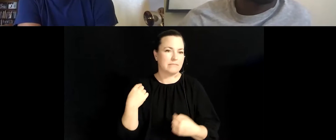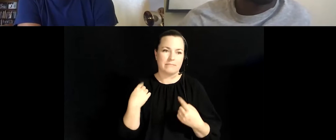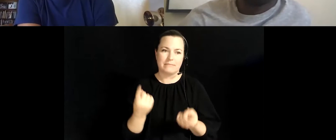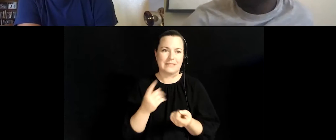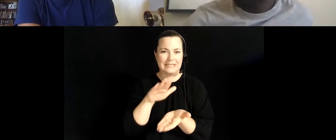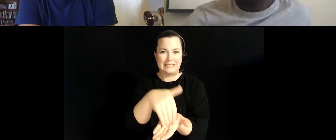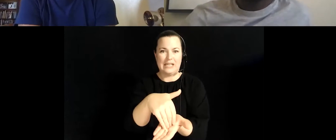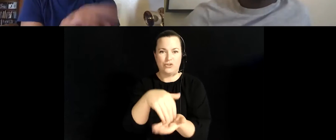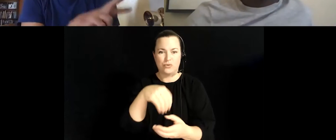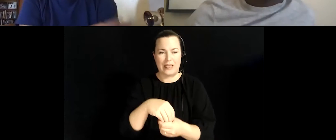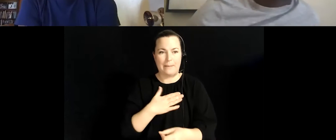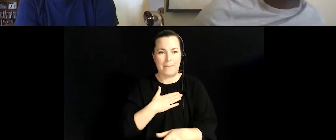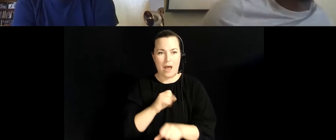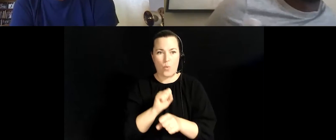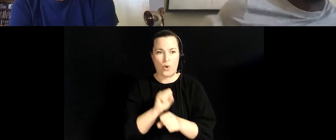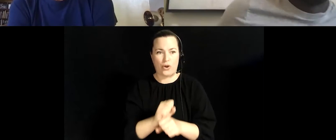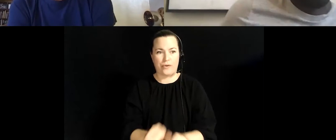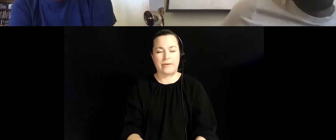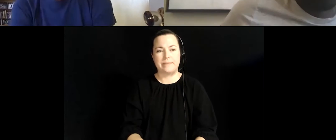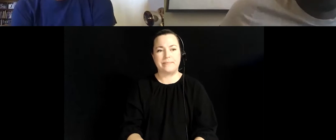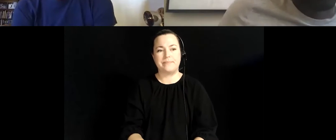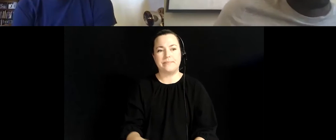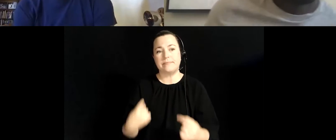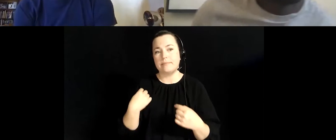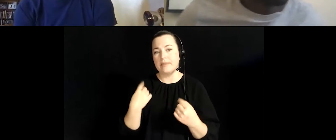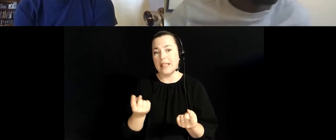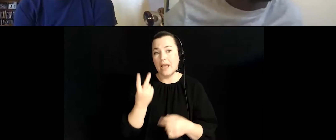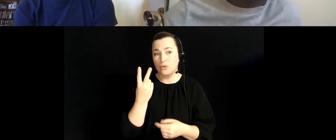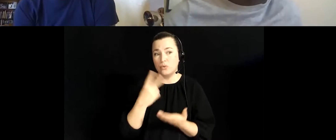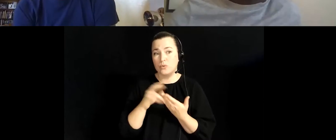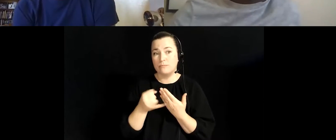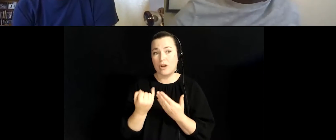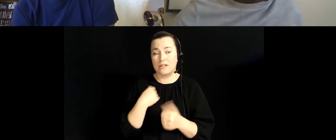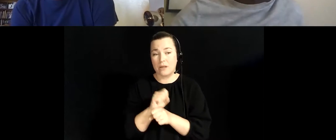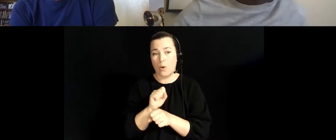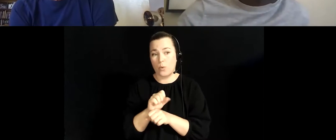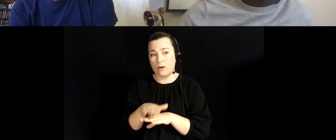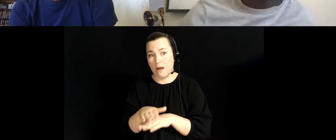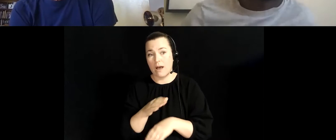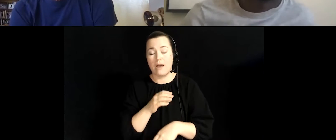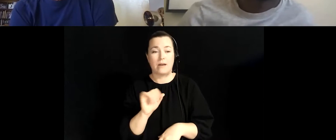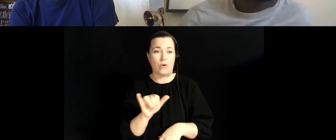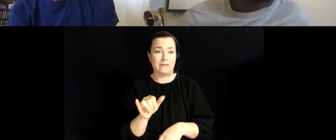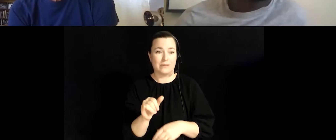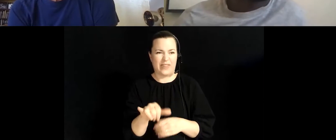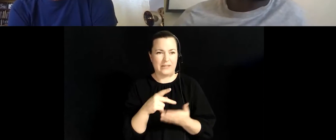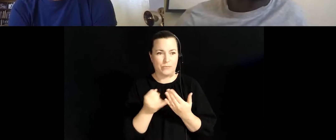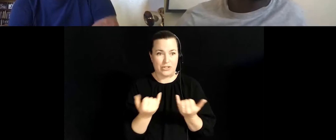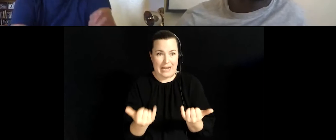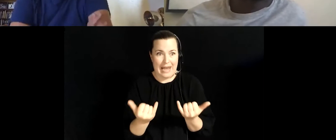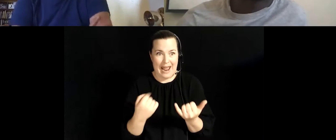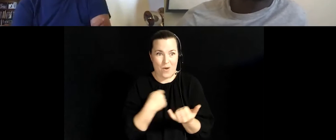mean, the last two projects that I've worked on, and the project that we're now fundraising